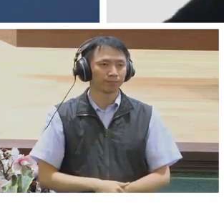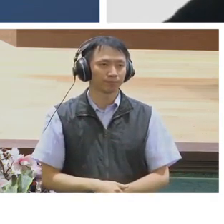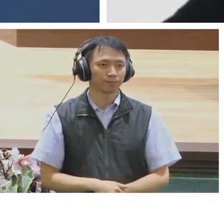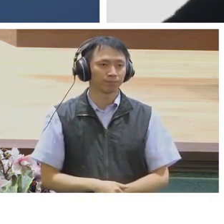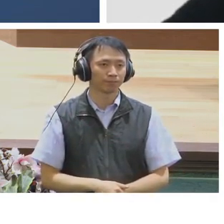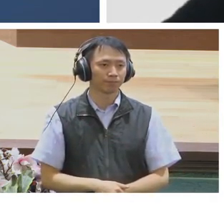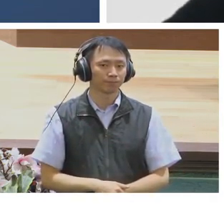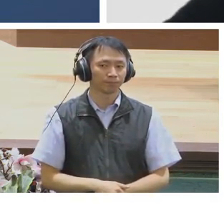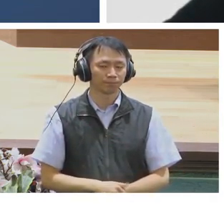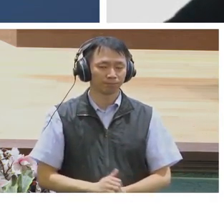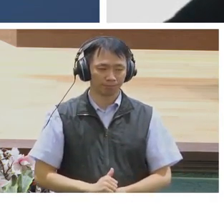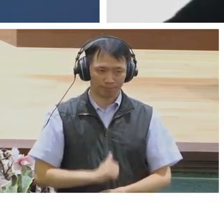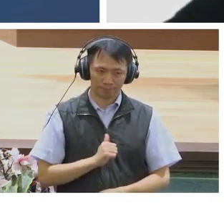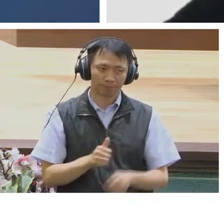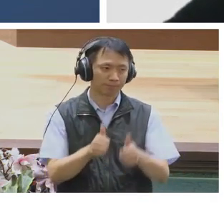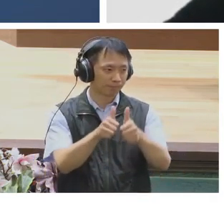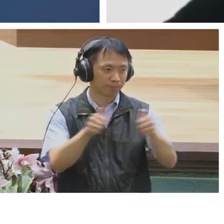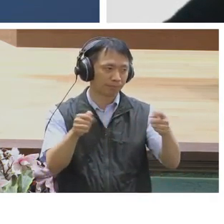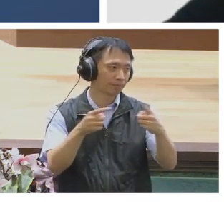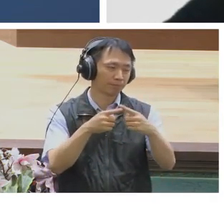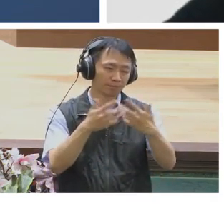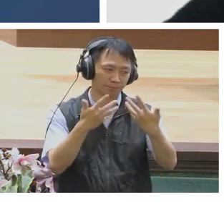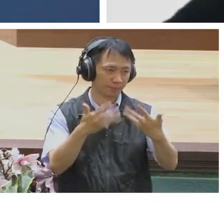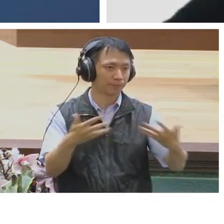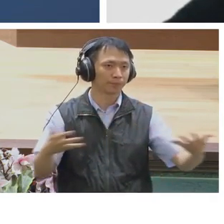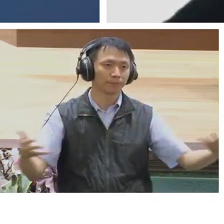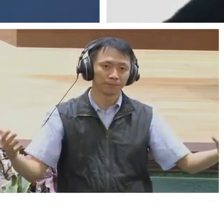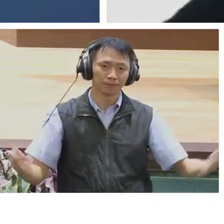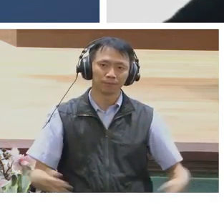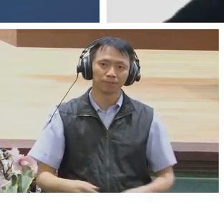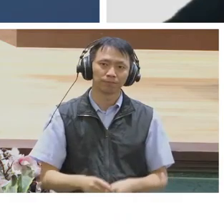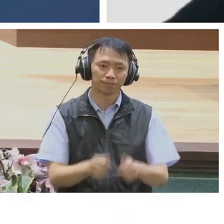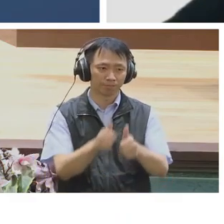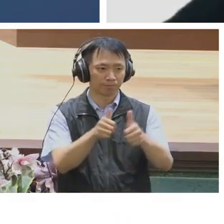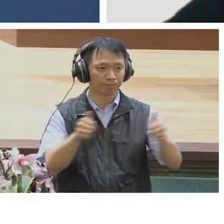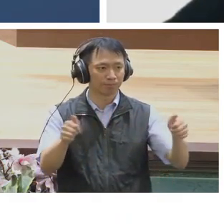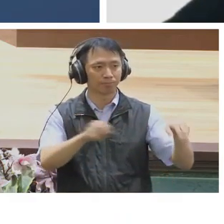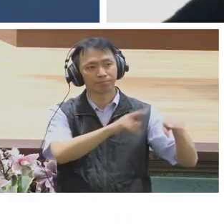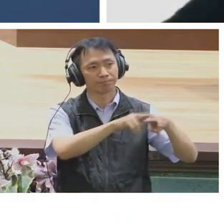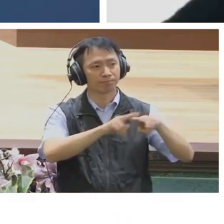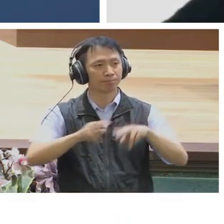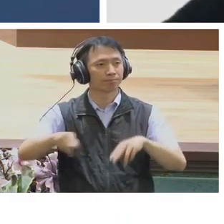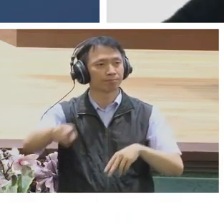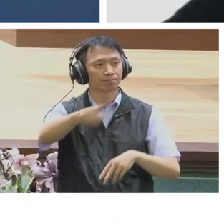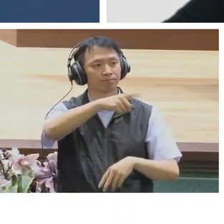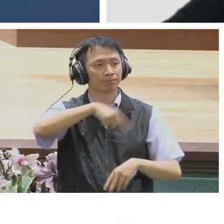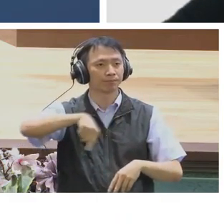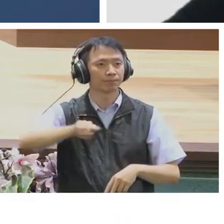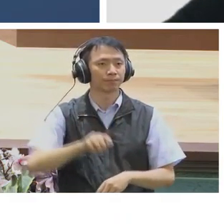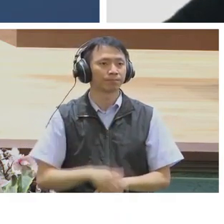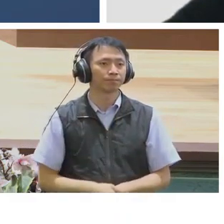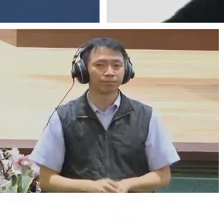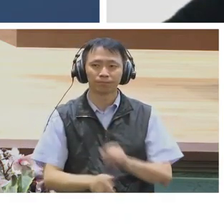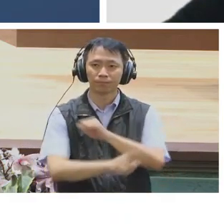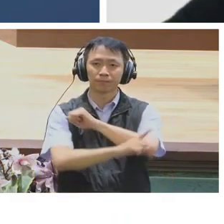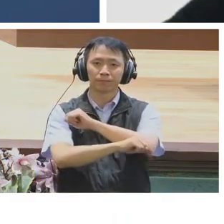read from each, but still, thank you very much. And on the final slide, we